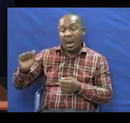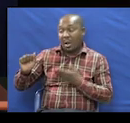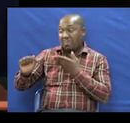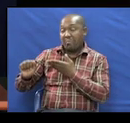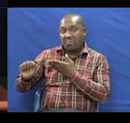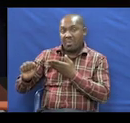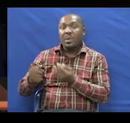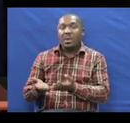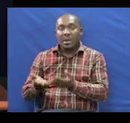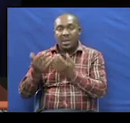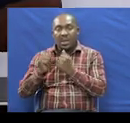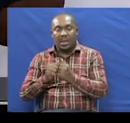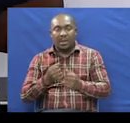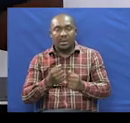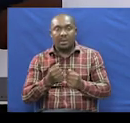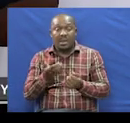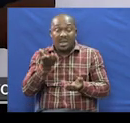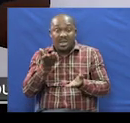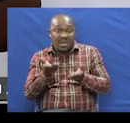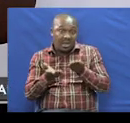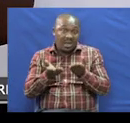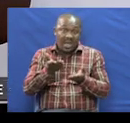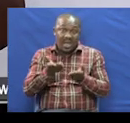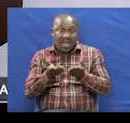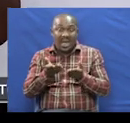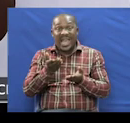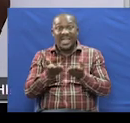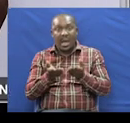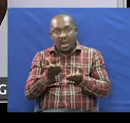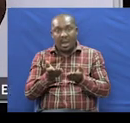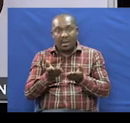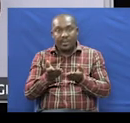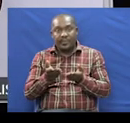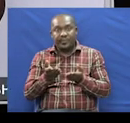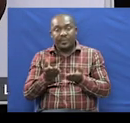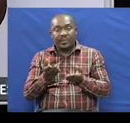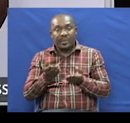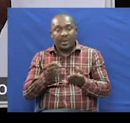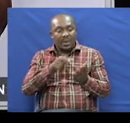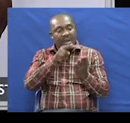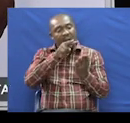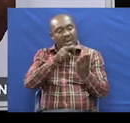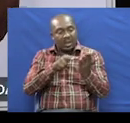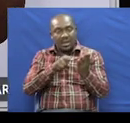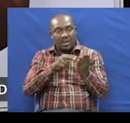can either, Anna can either read the